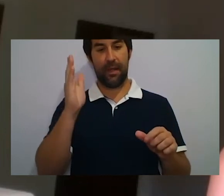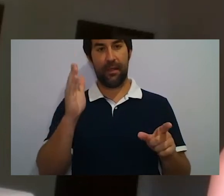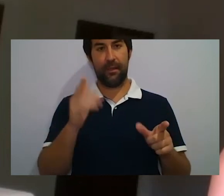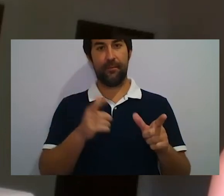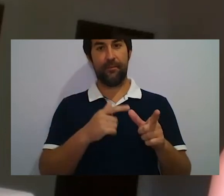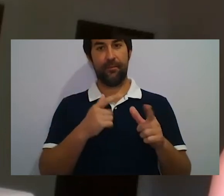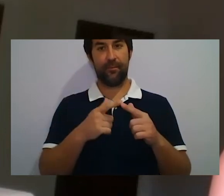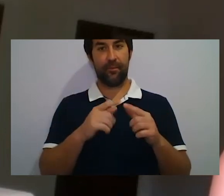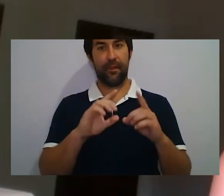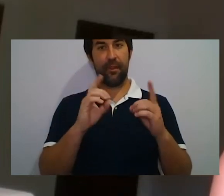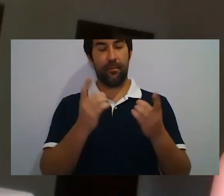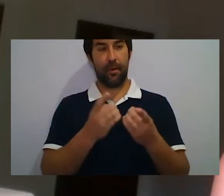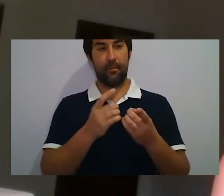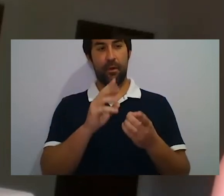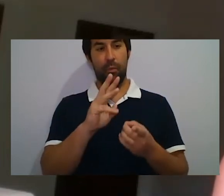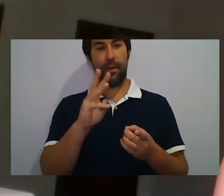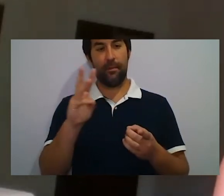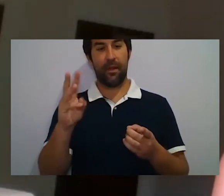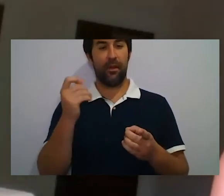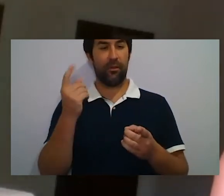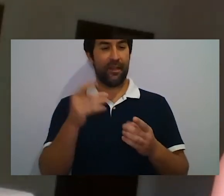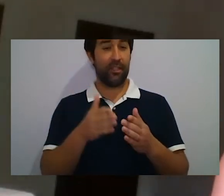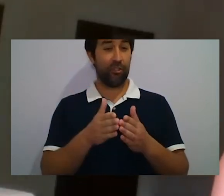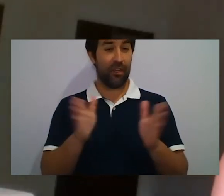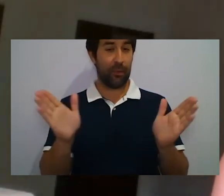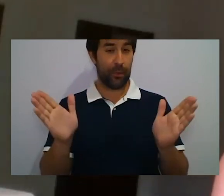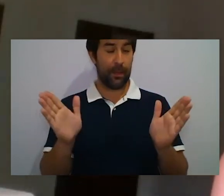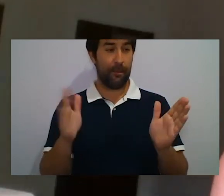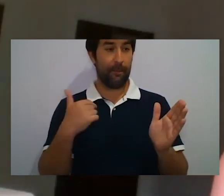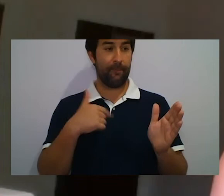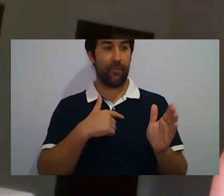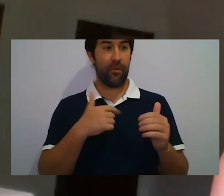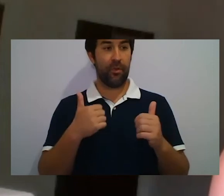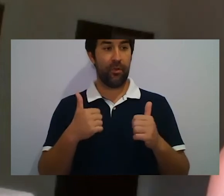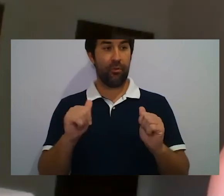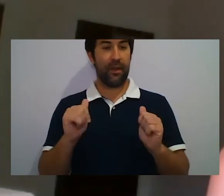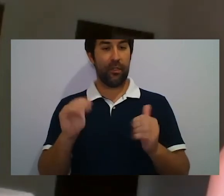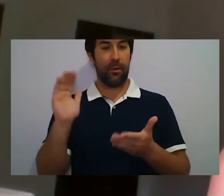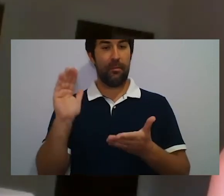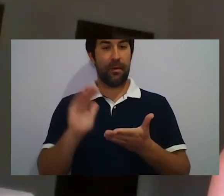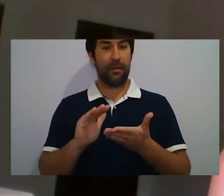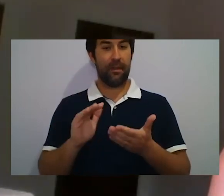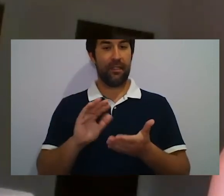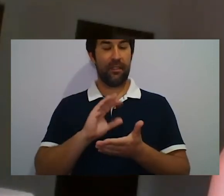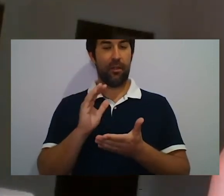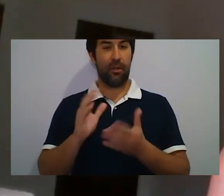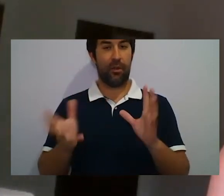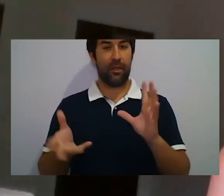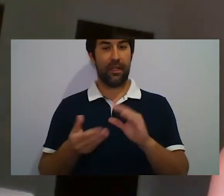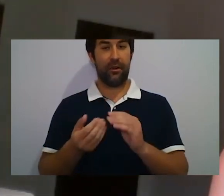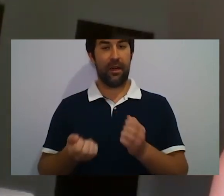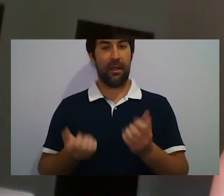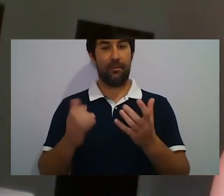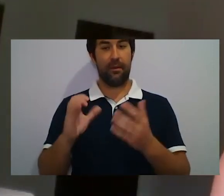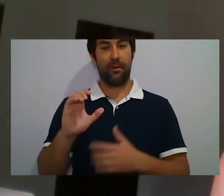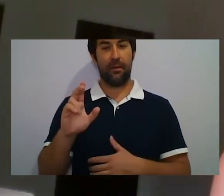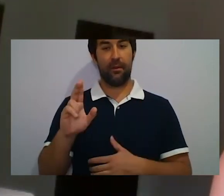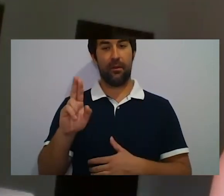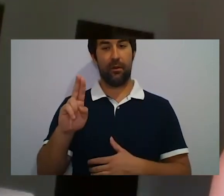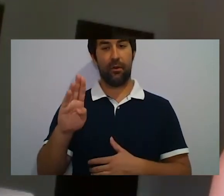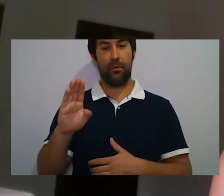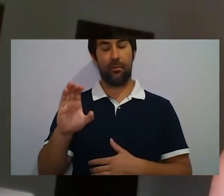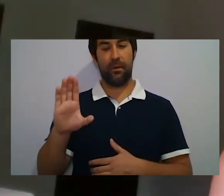as a consequence of it? Is it impacting critical roadways? Does it have a broader effect than